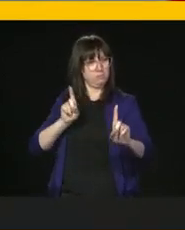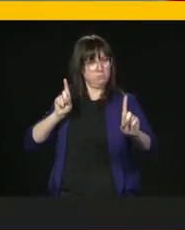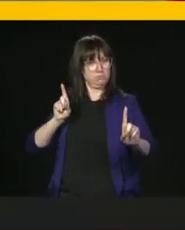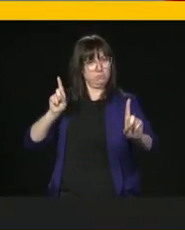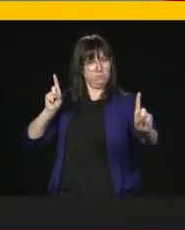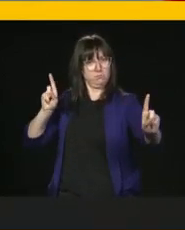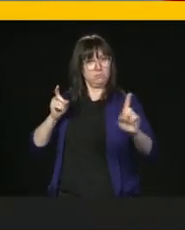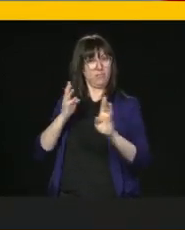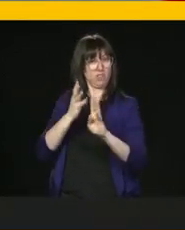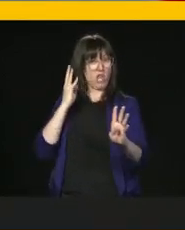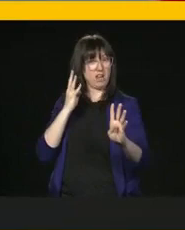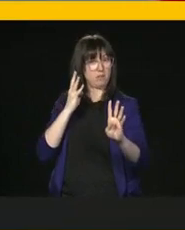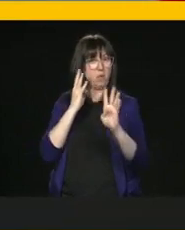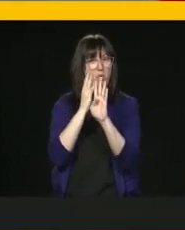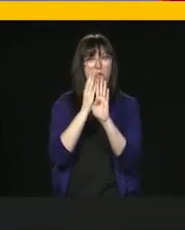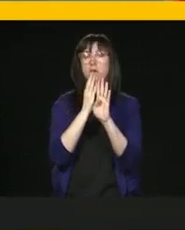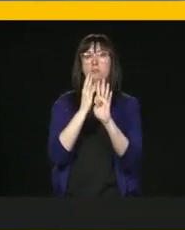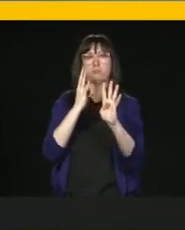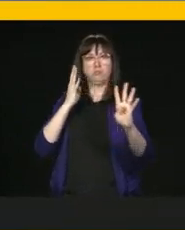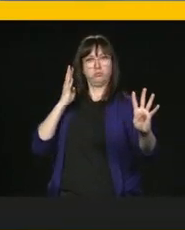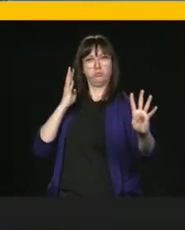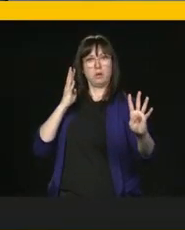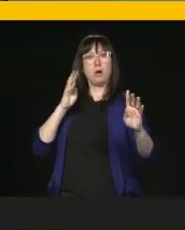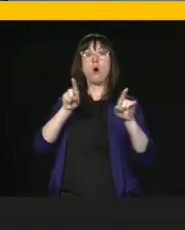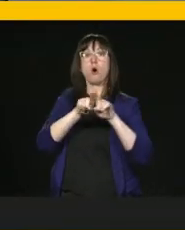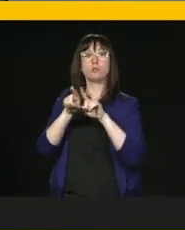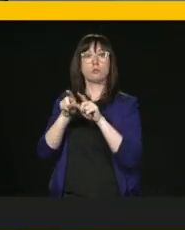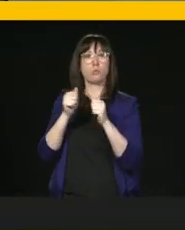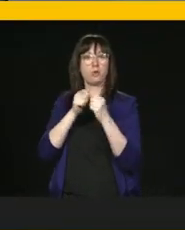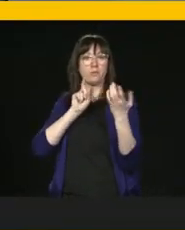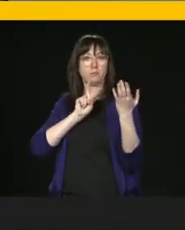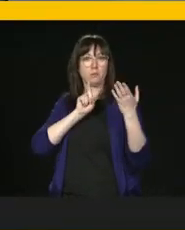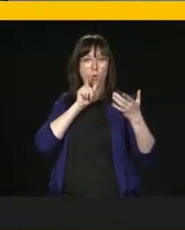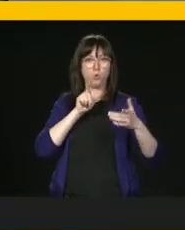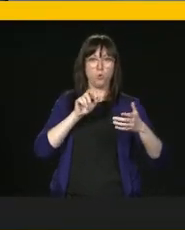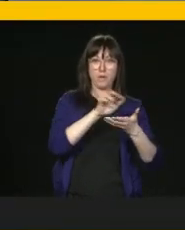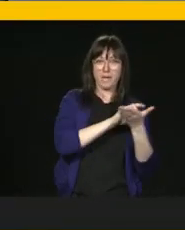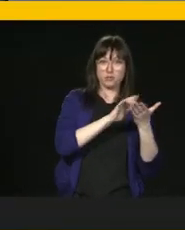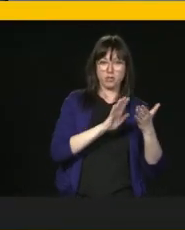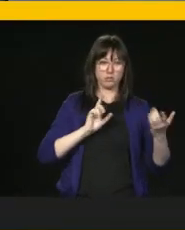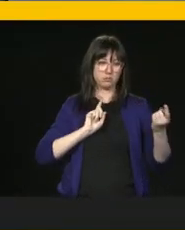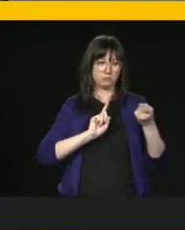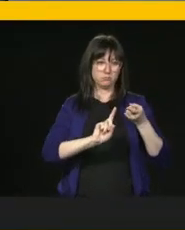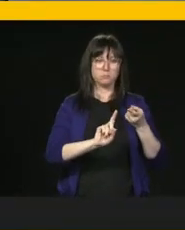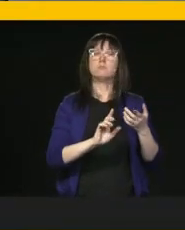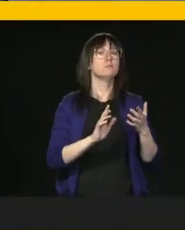example. But we are providing that type of guidance to businesses. And so,